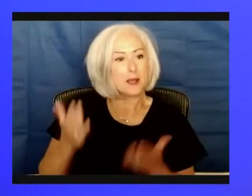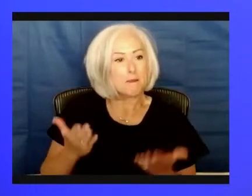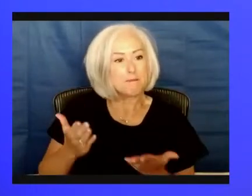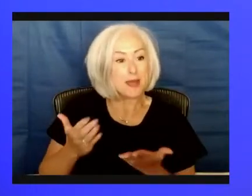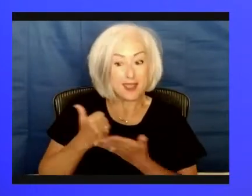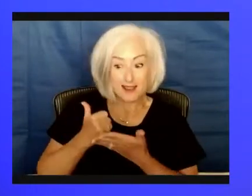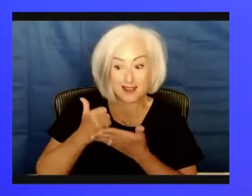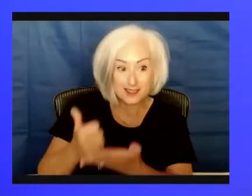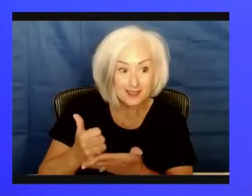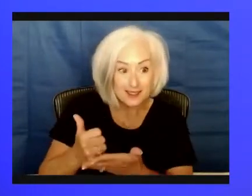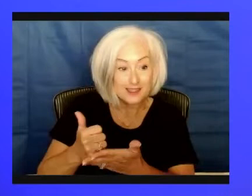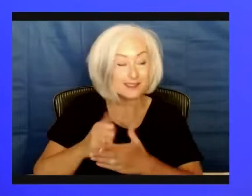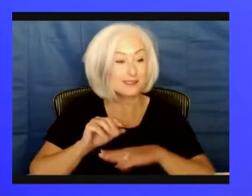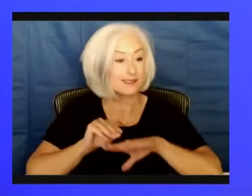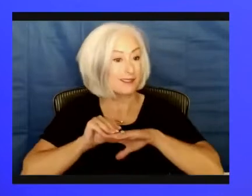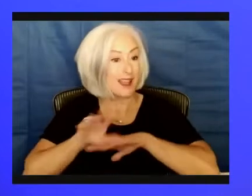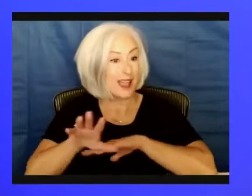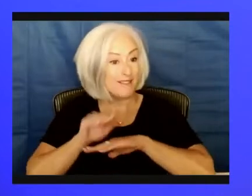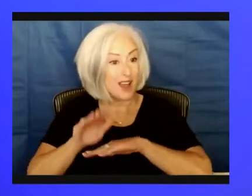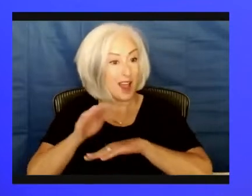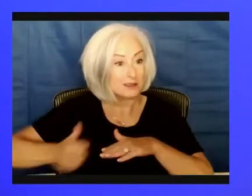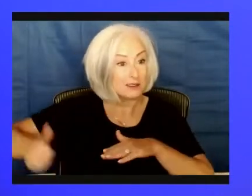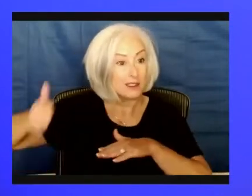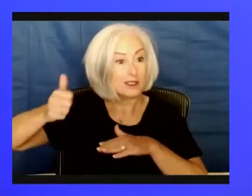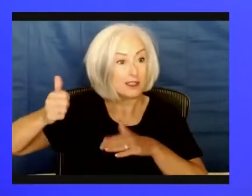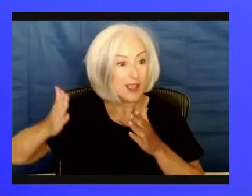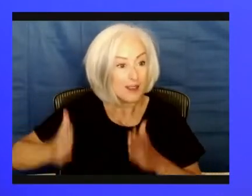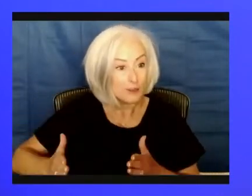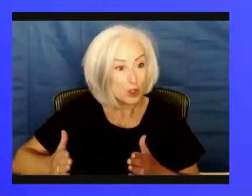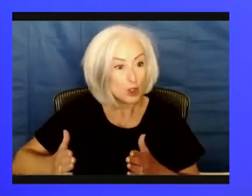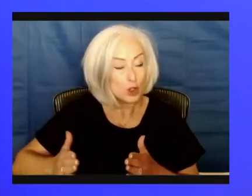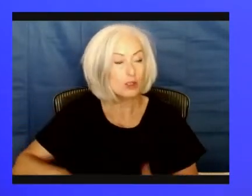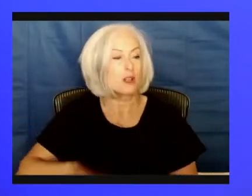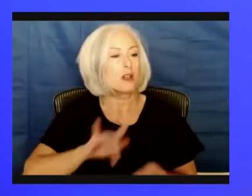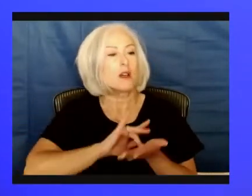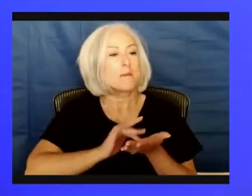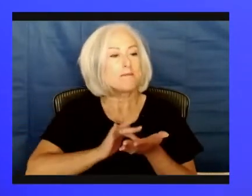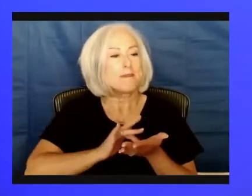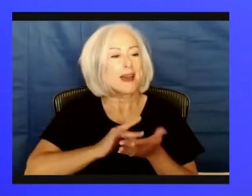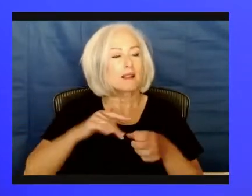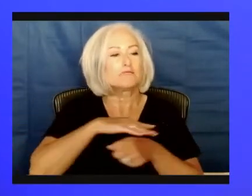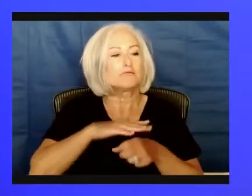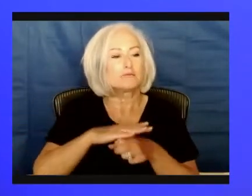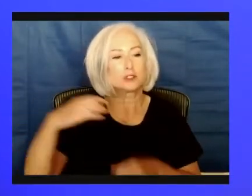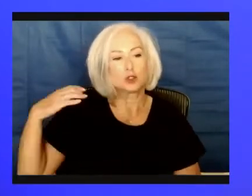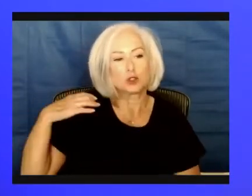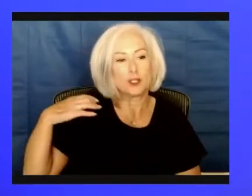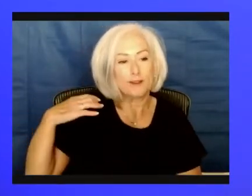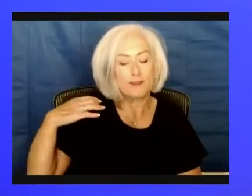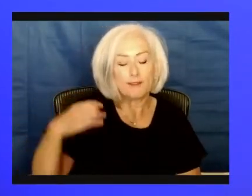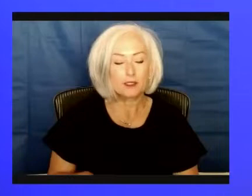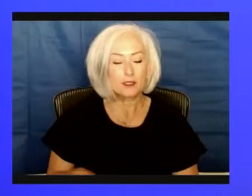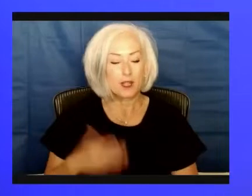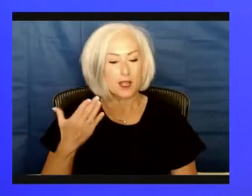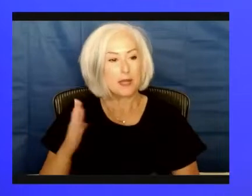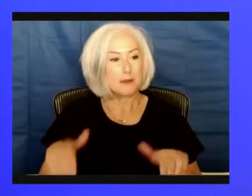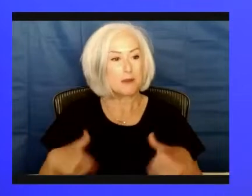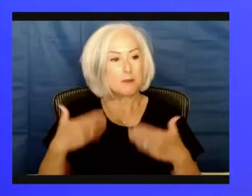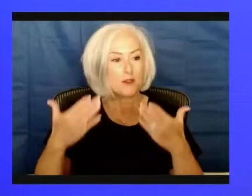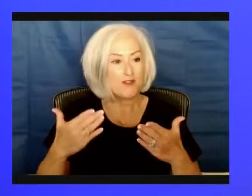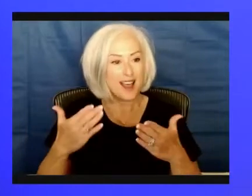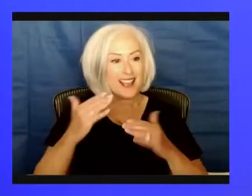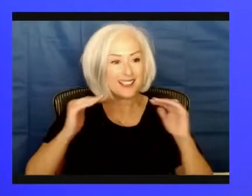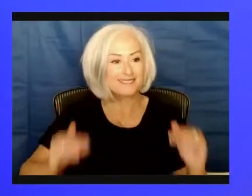commander or the medical section chief. We may be providing advanced procedures that paramedics couldn't,